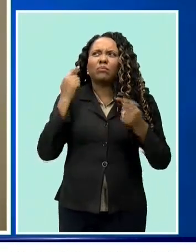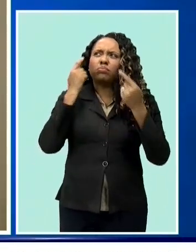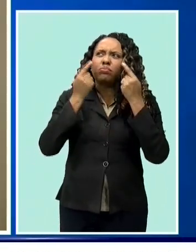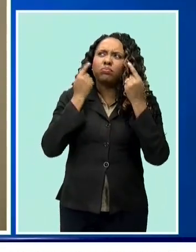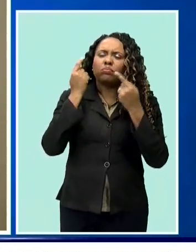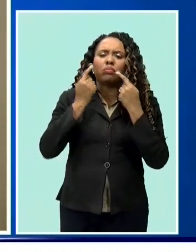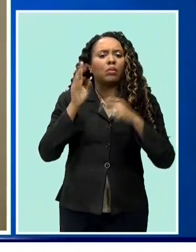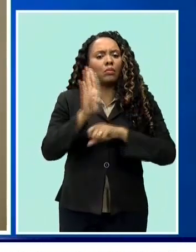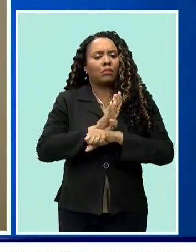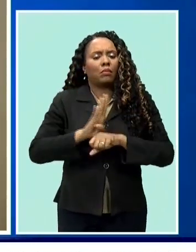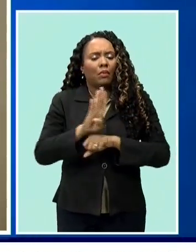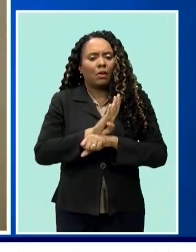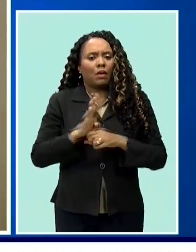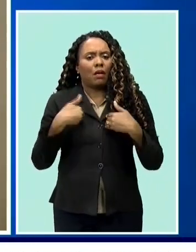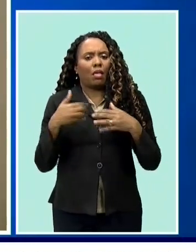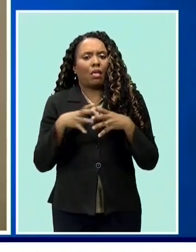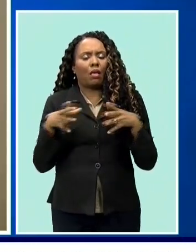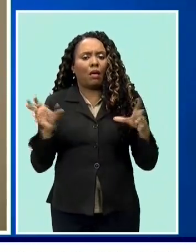educated but